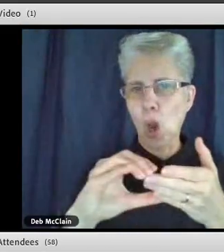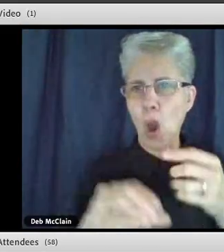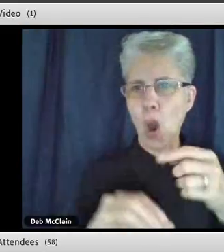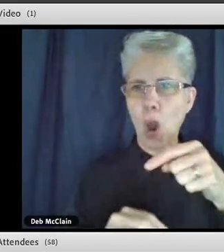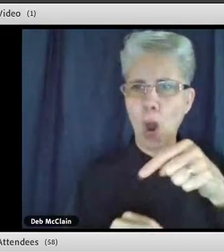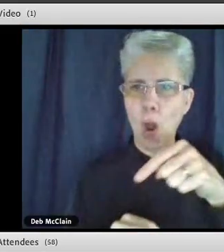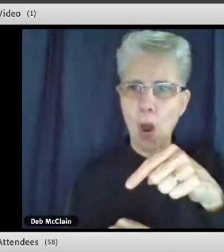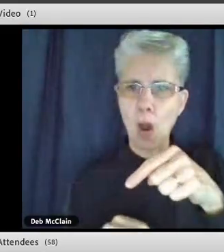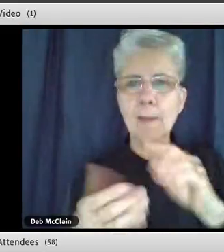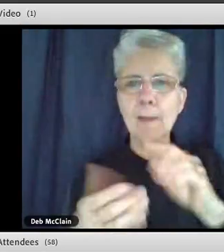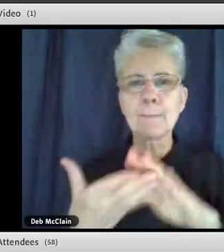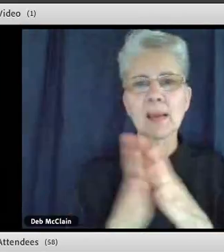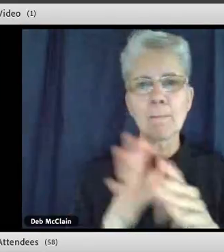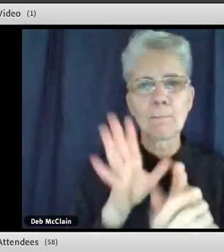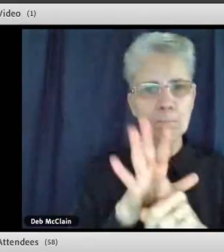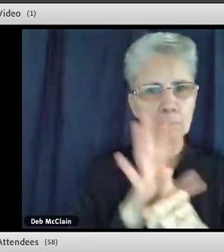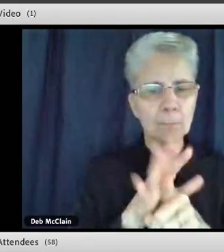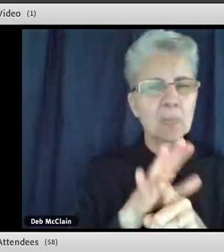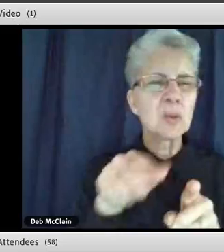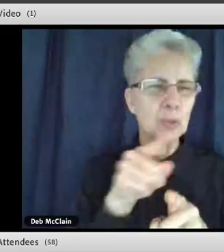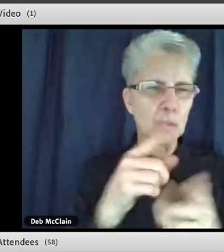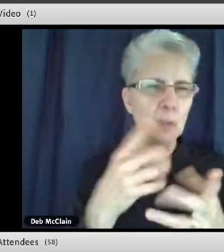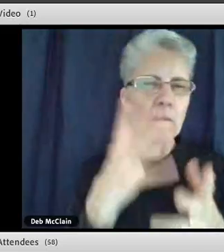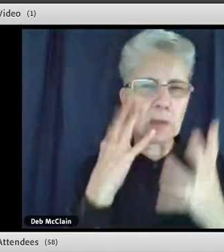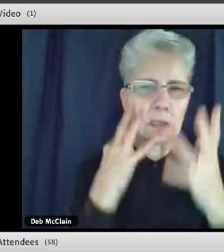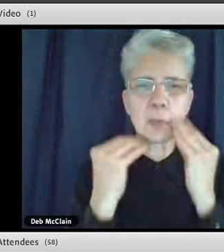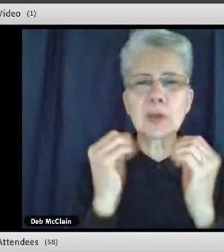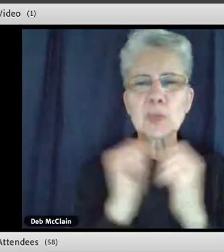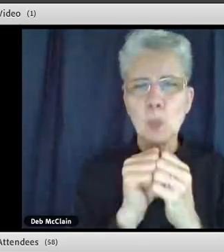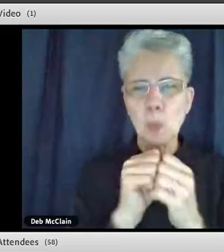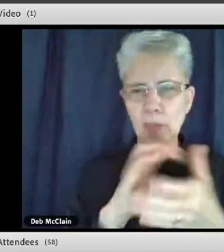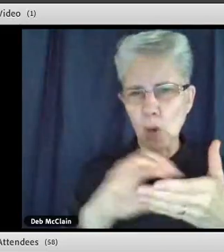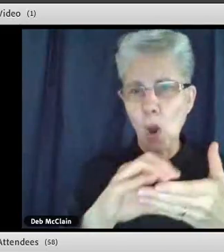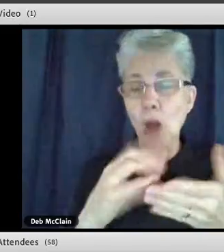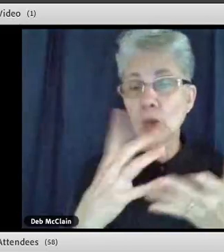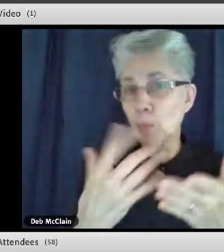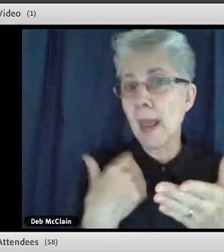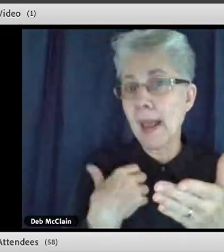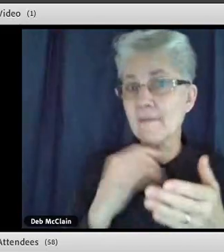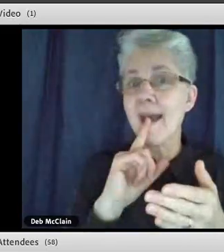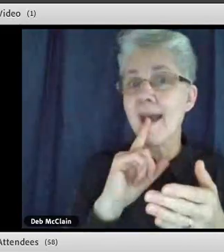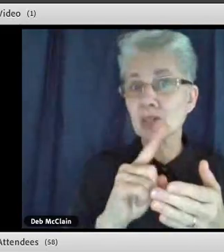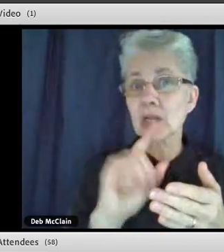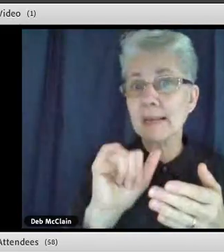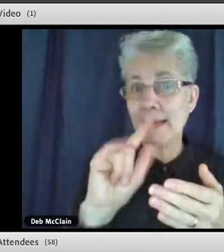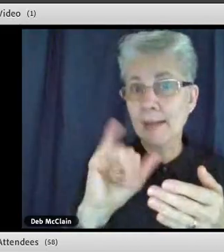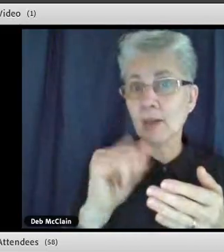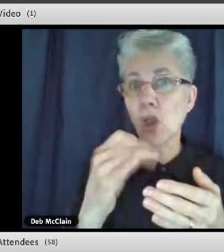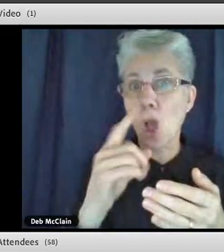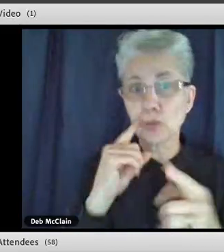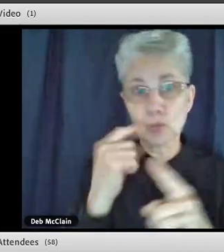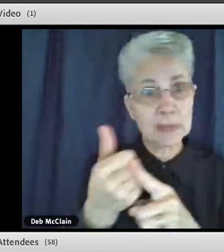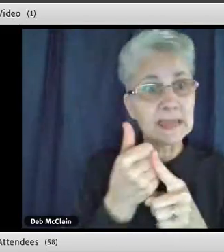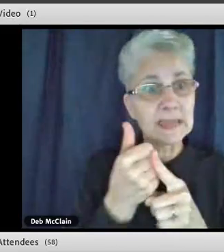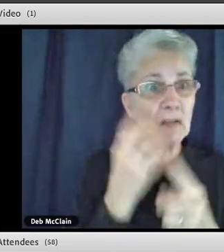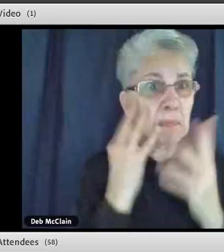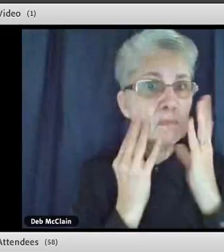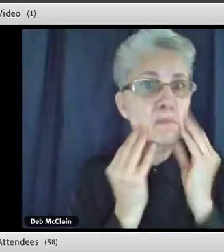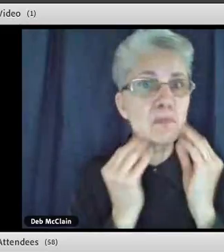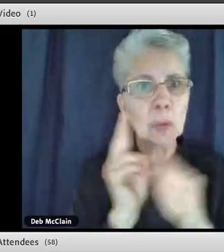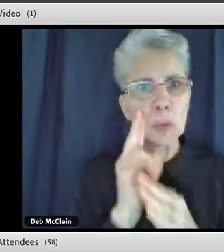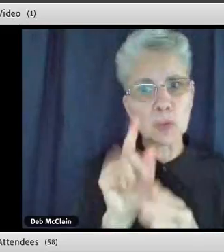catalog dominated. And I'm sure some of you all have experience with that. You may have actually cataloged for a card catalog or used